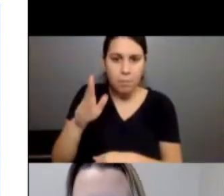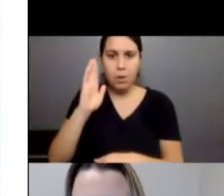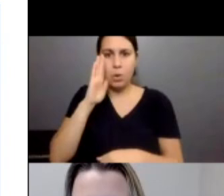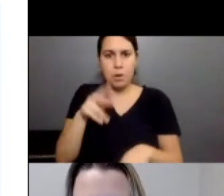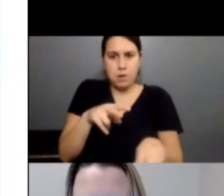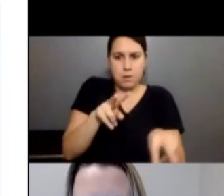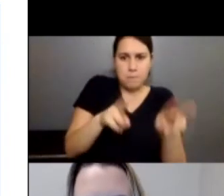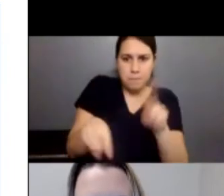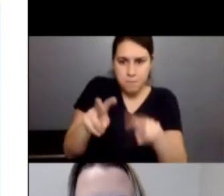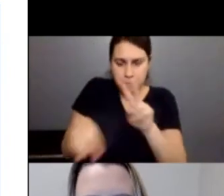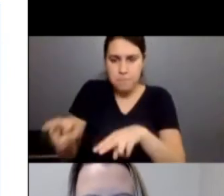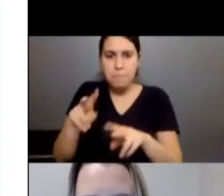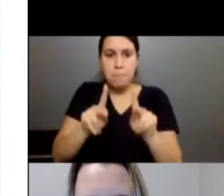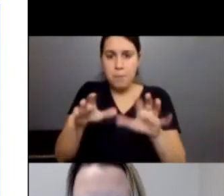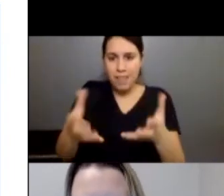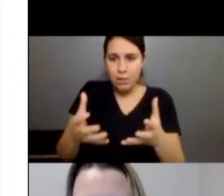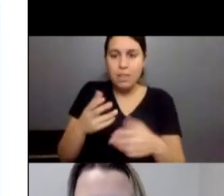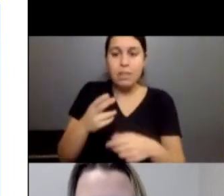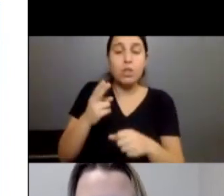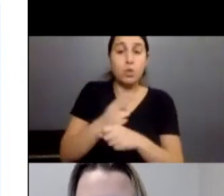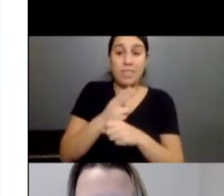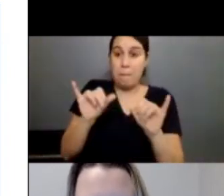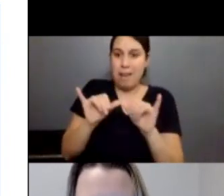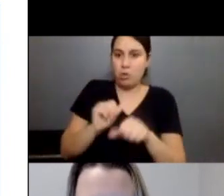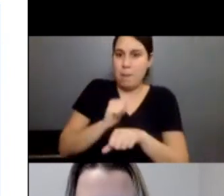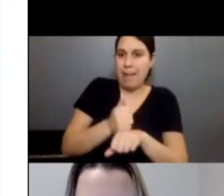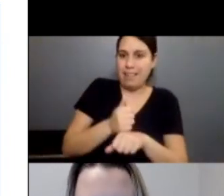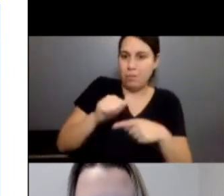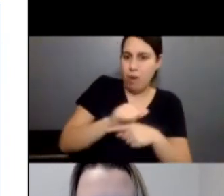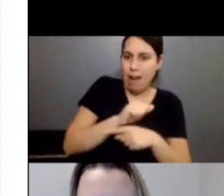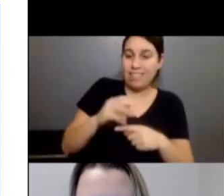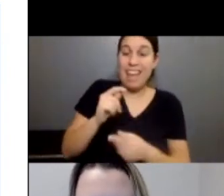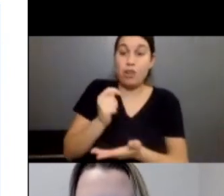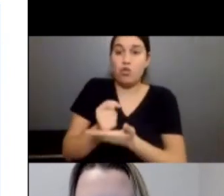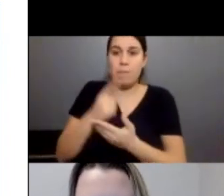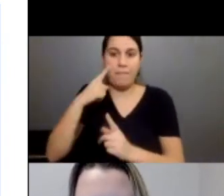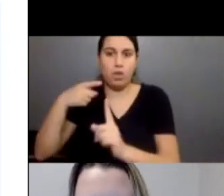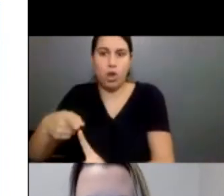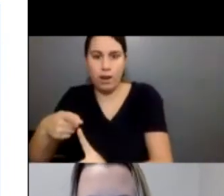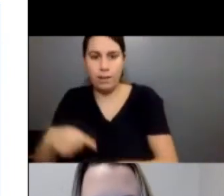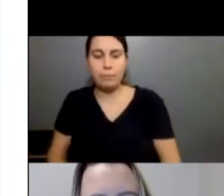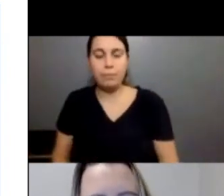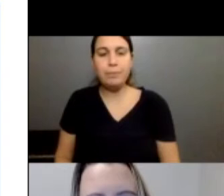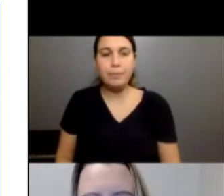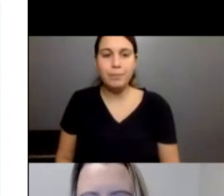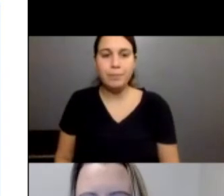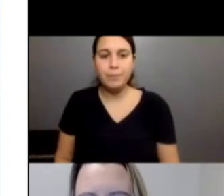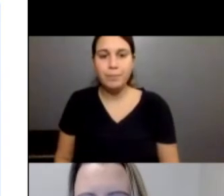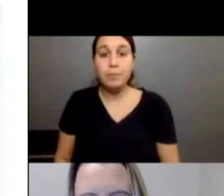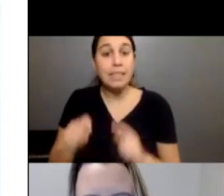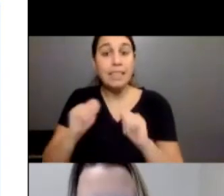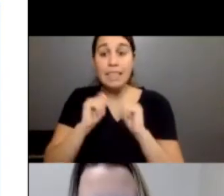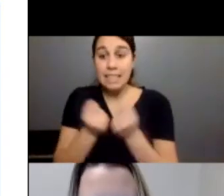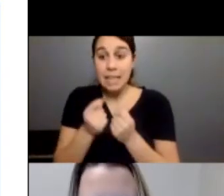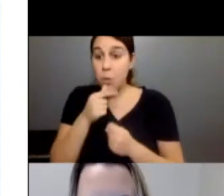are tracked in a registry using measurement-based practice and treatment to target. The team is made up of